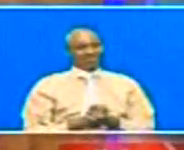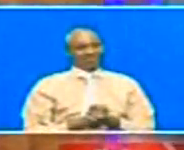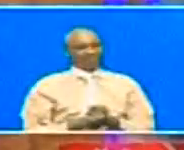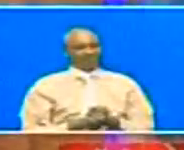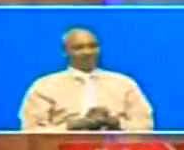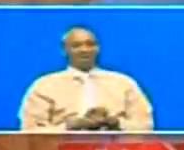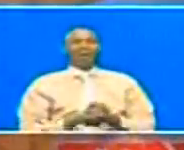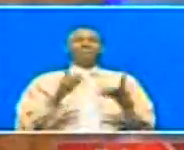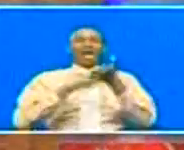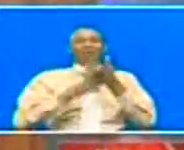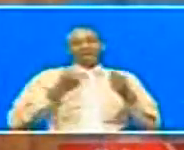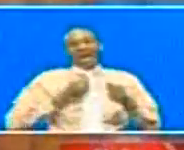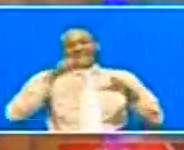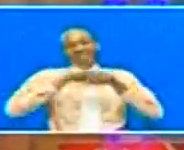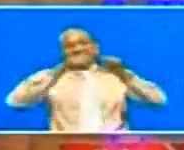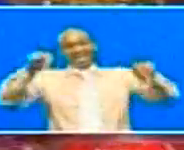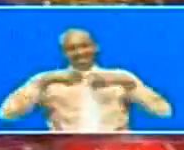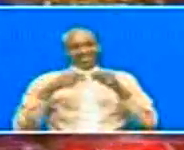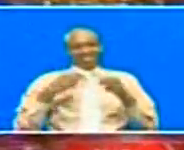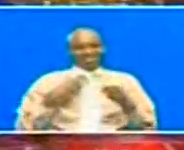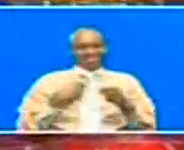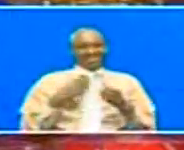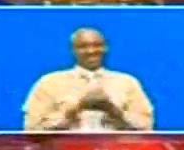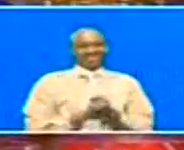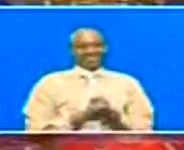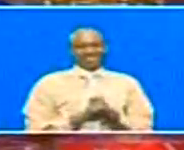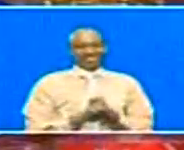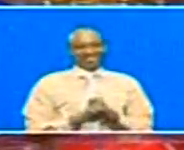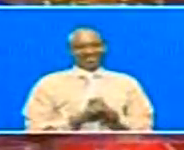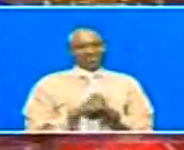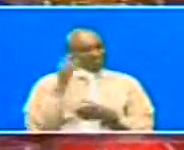Brown Girl in the Ring. Cha la la la la.